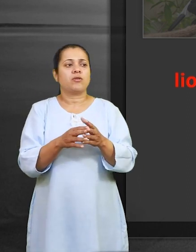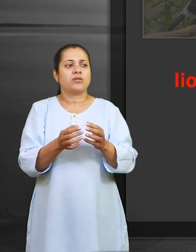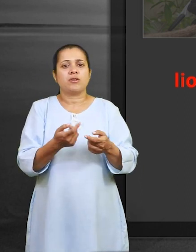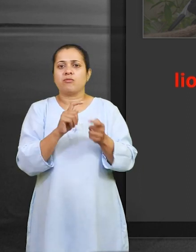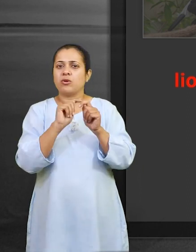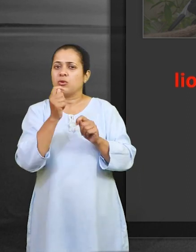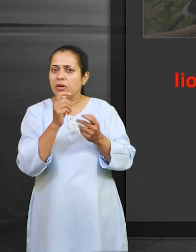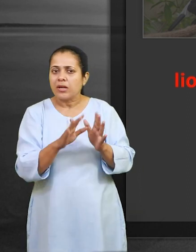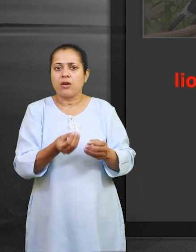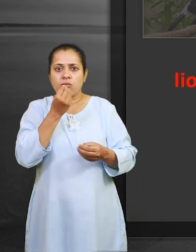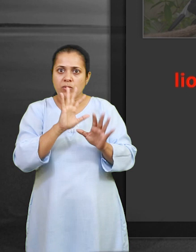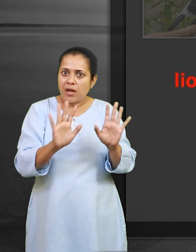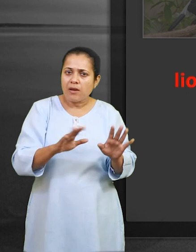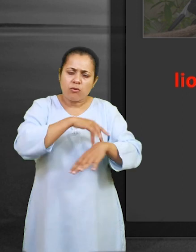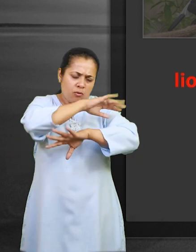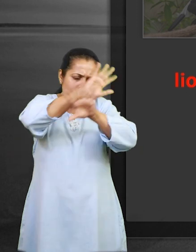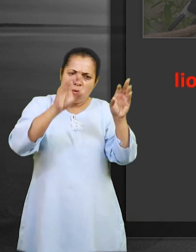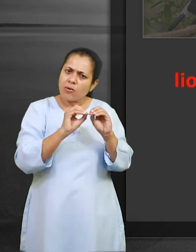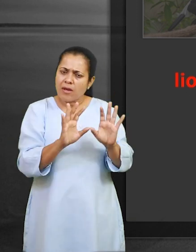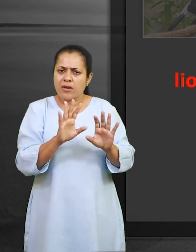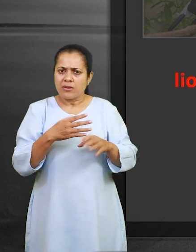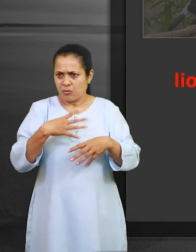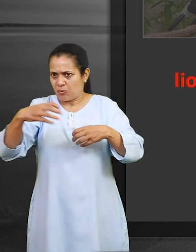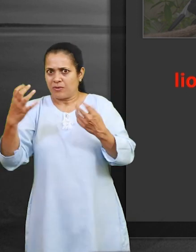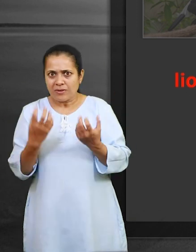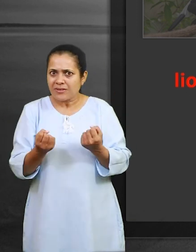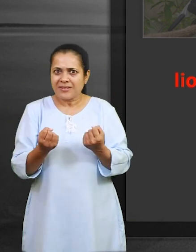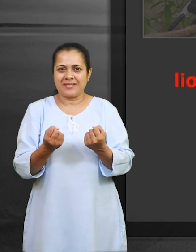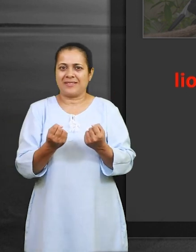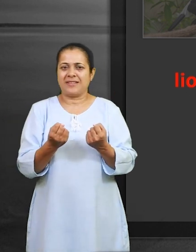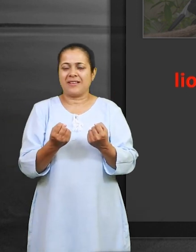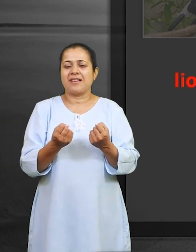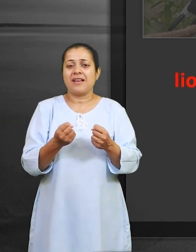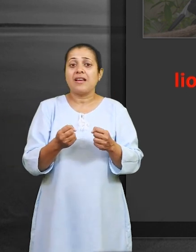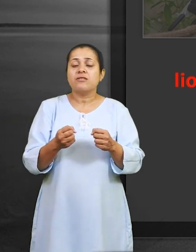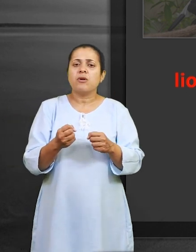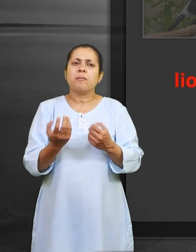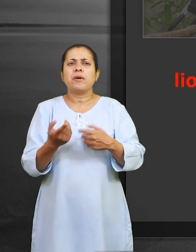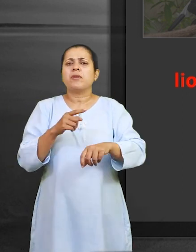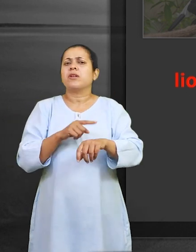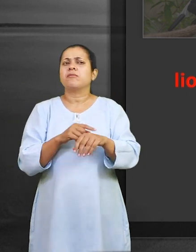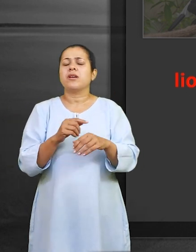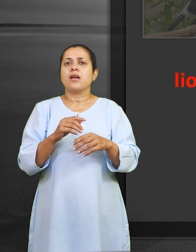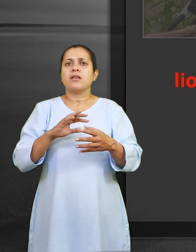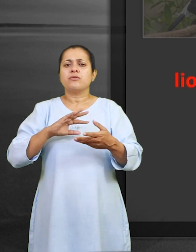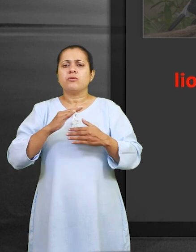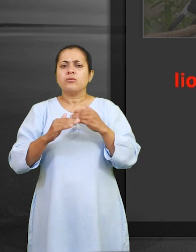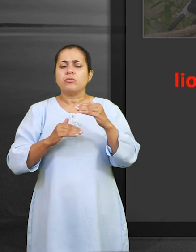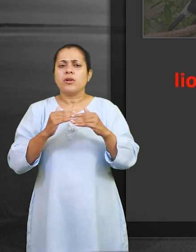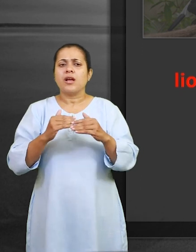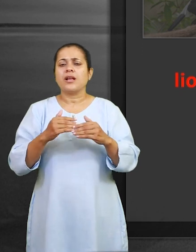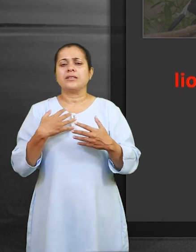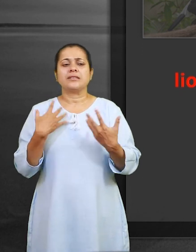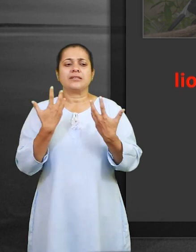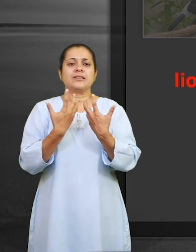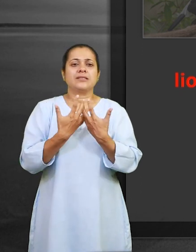self-contained toilet, you get food. Why would you want to move outside? For a particular time, you will get adapted to